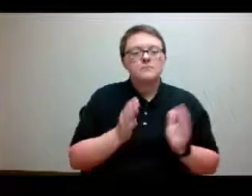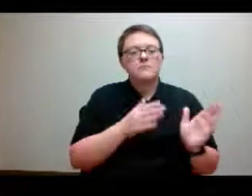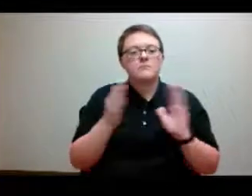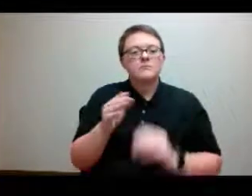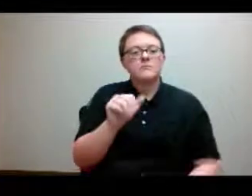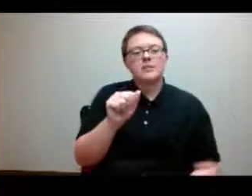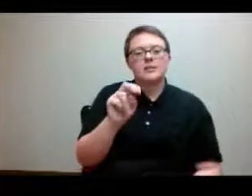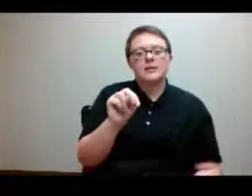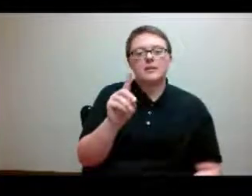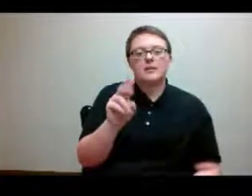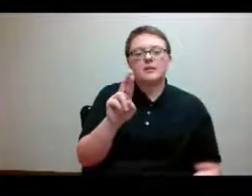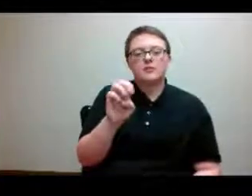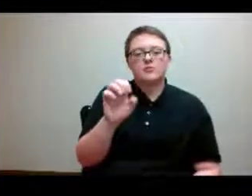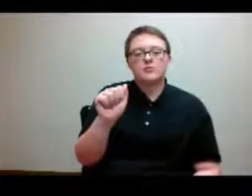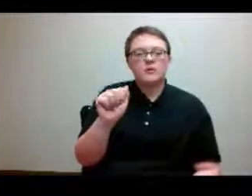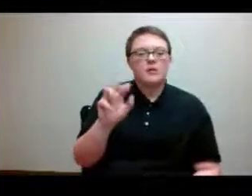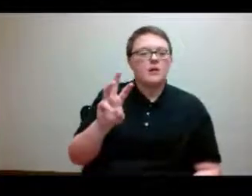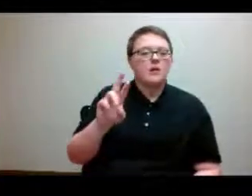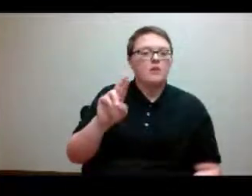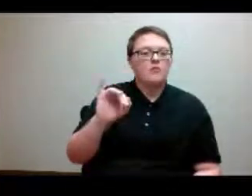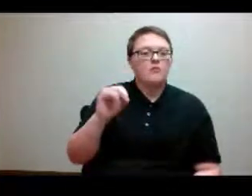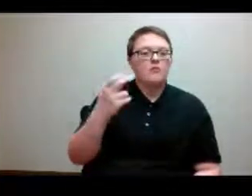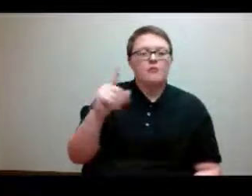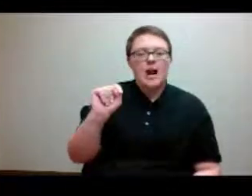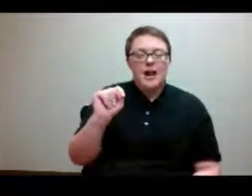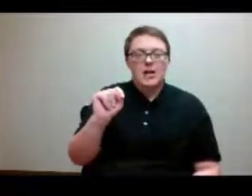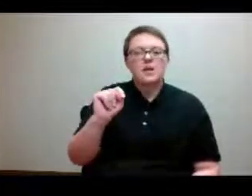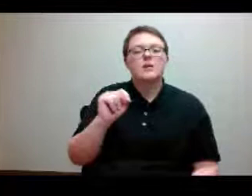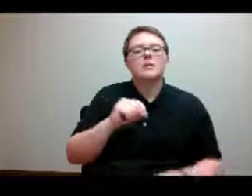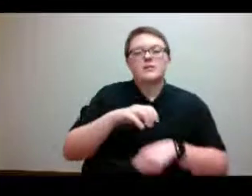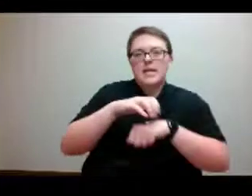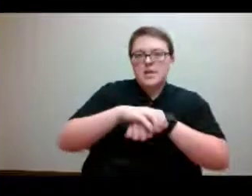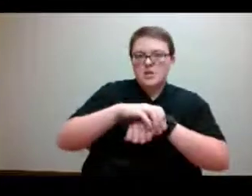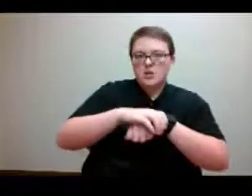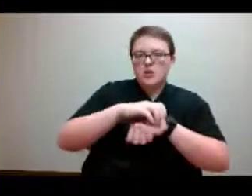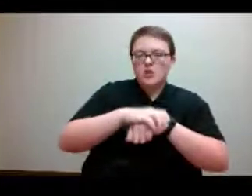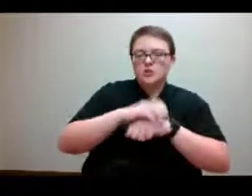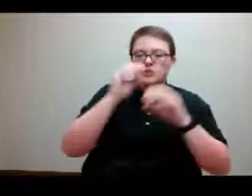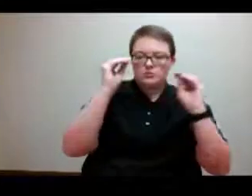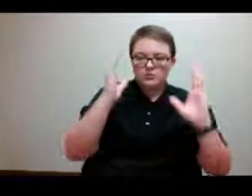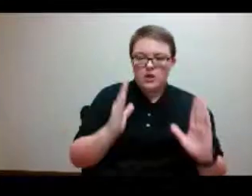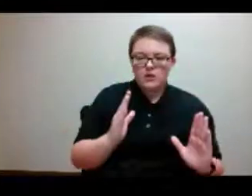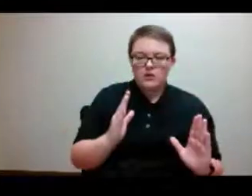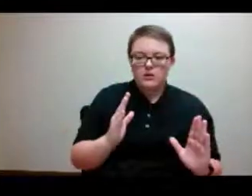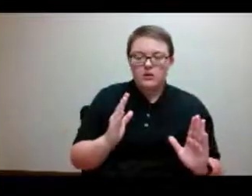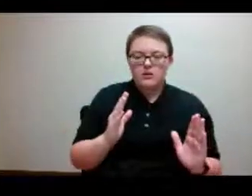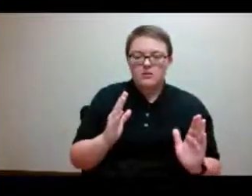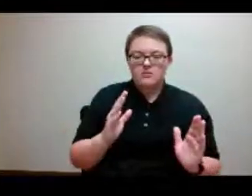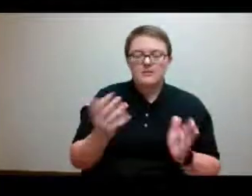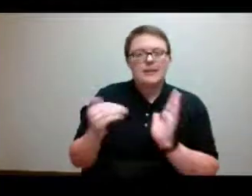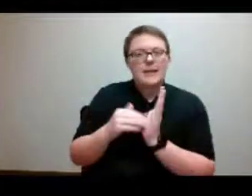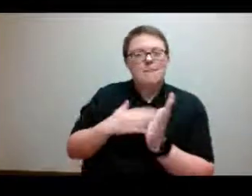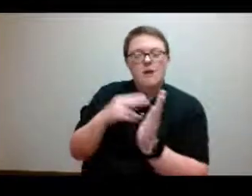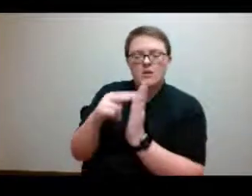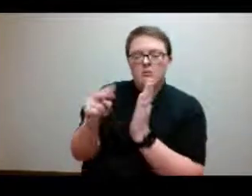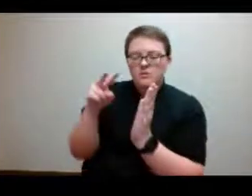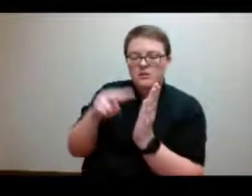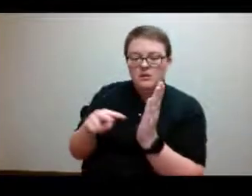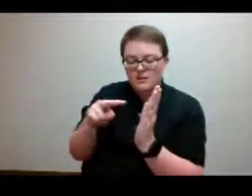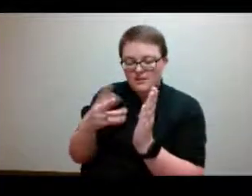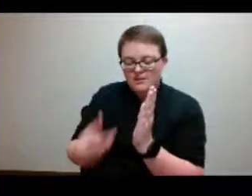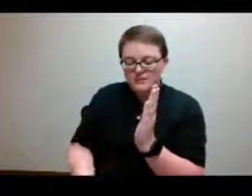Andrea Wright is joining us as an English instructor. Get caught up on my notes here.